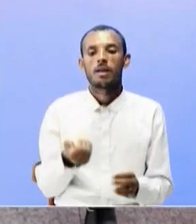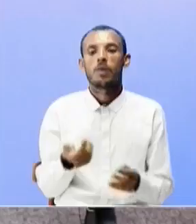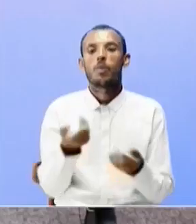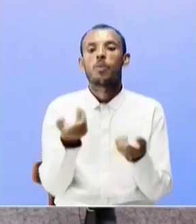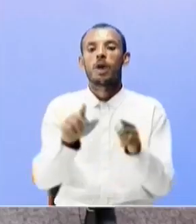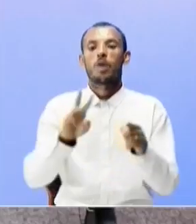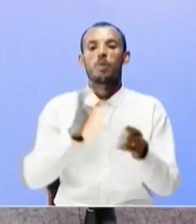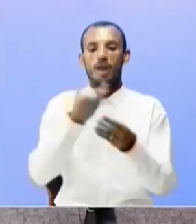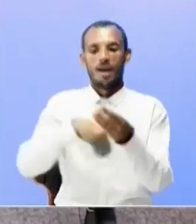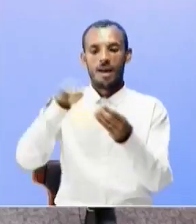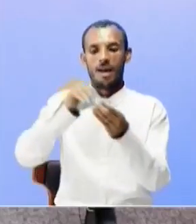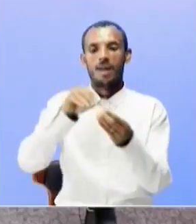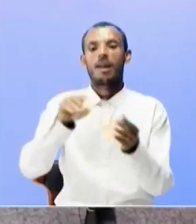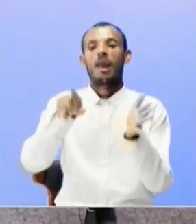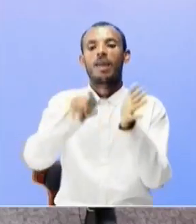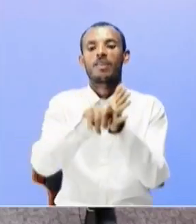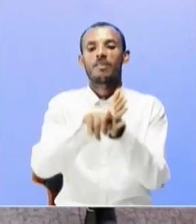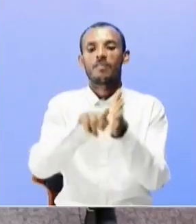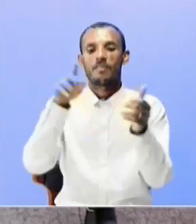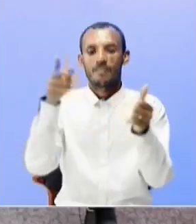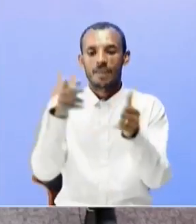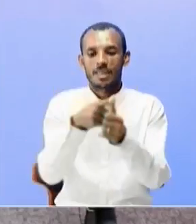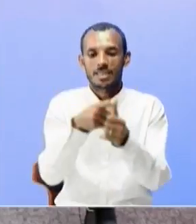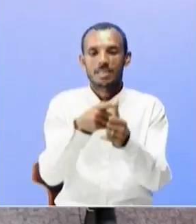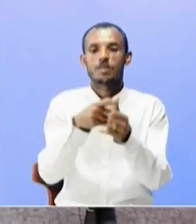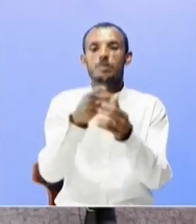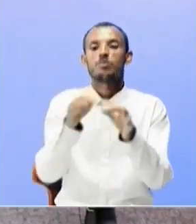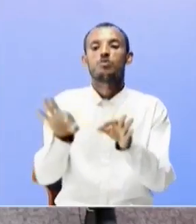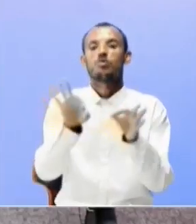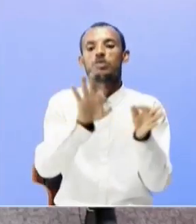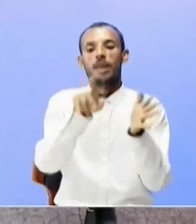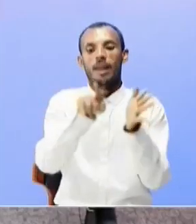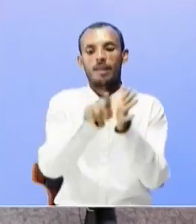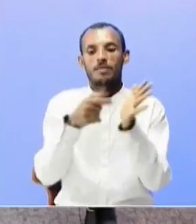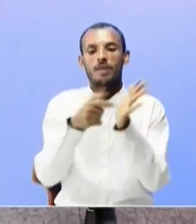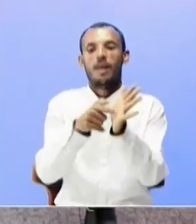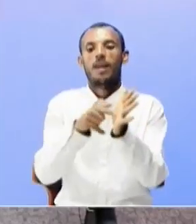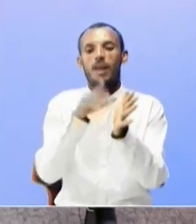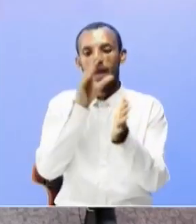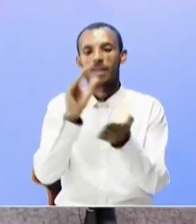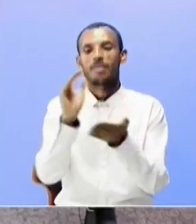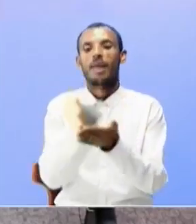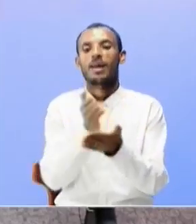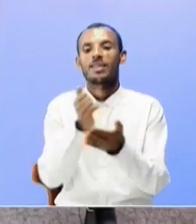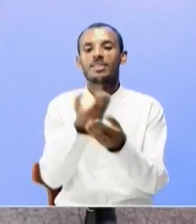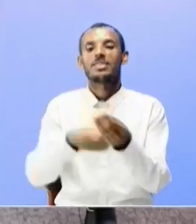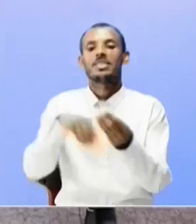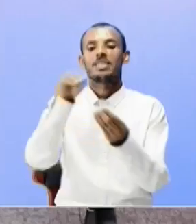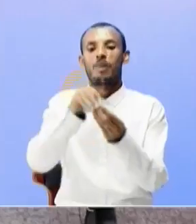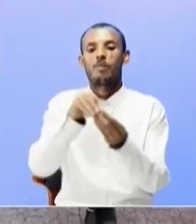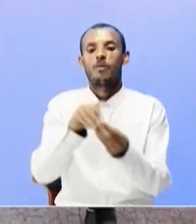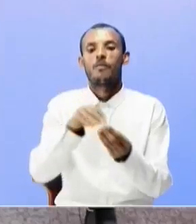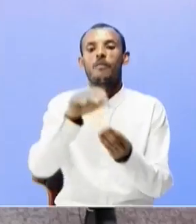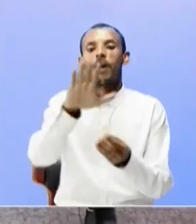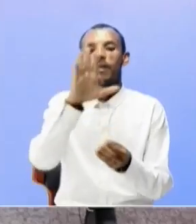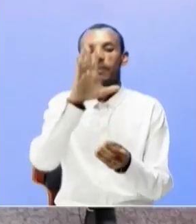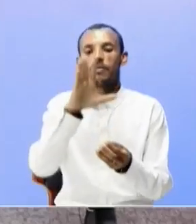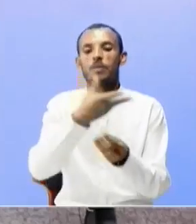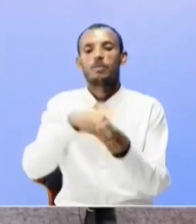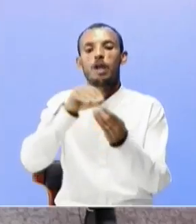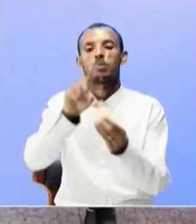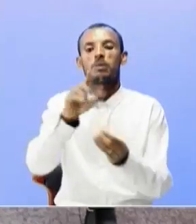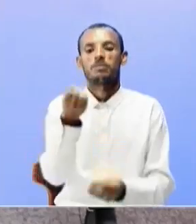two negatives, first put the negative sign and take the sum of the numbers 5 and 1. 5 plus 1 is